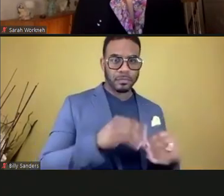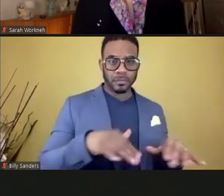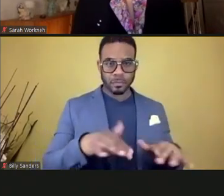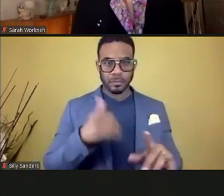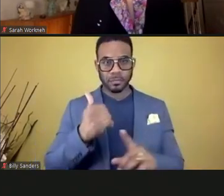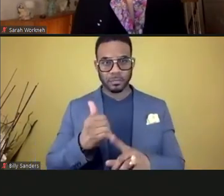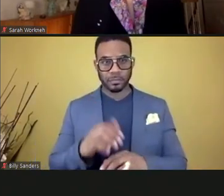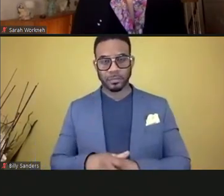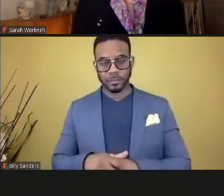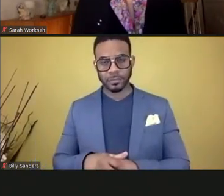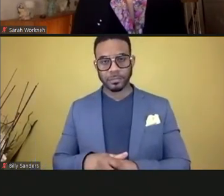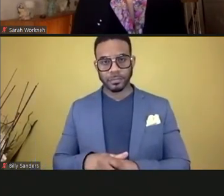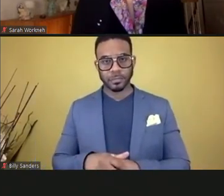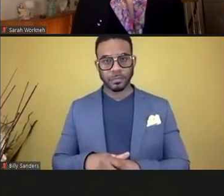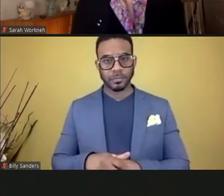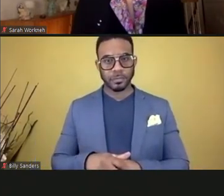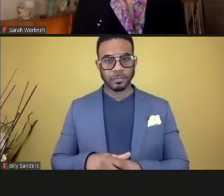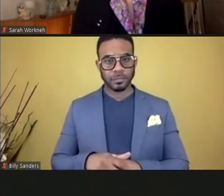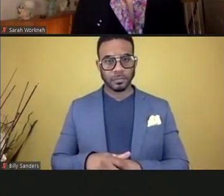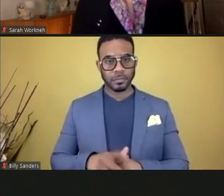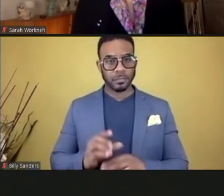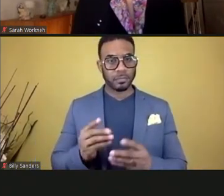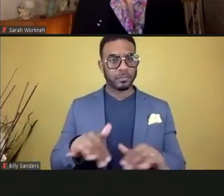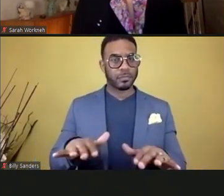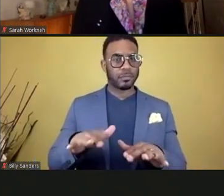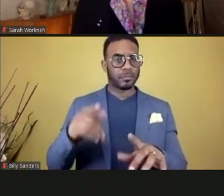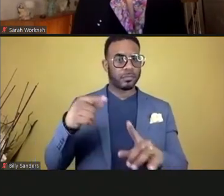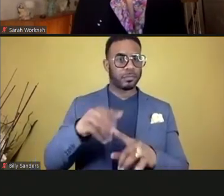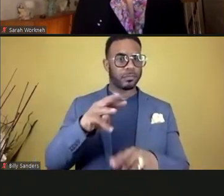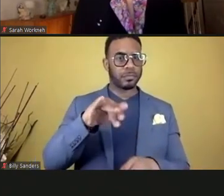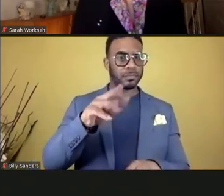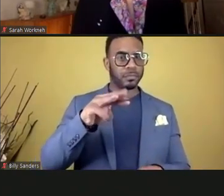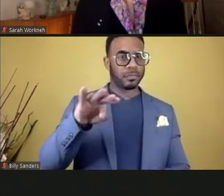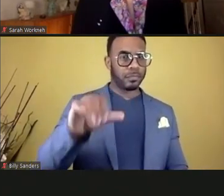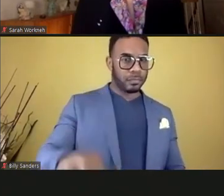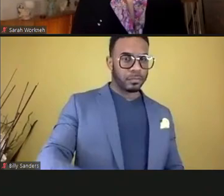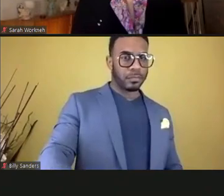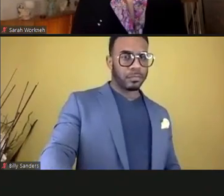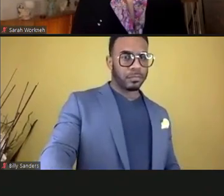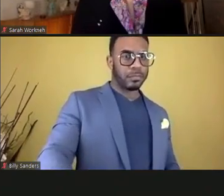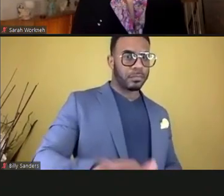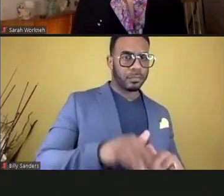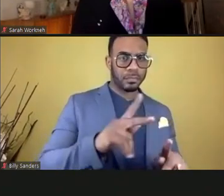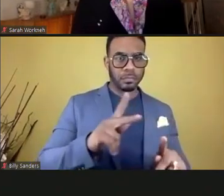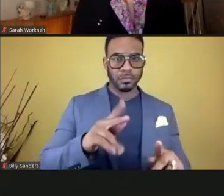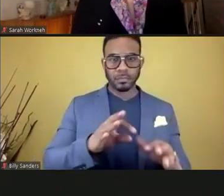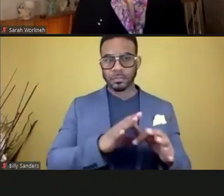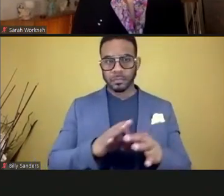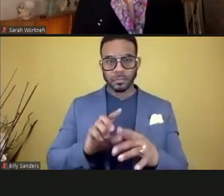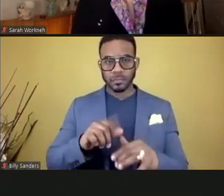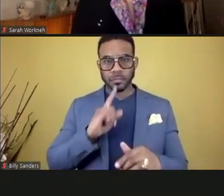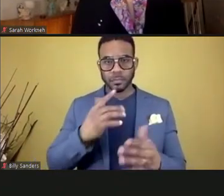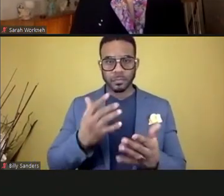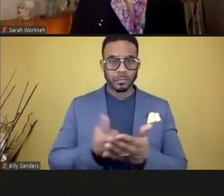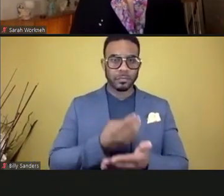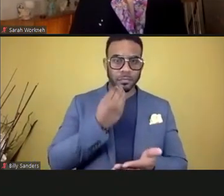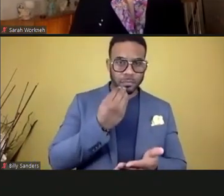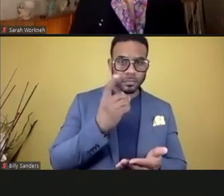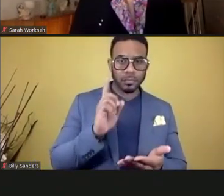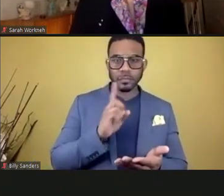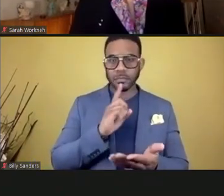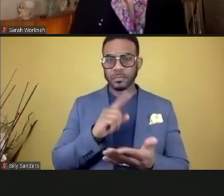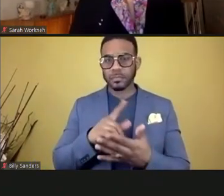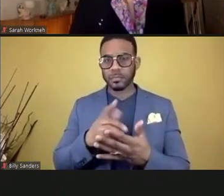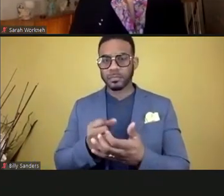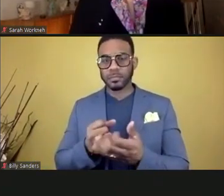itself or the property of Mass MoCA, but like, how are folks going to be engaging? Where are they going to be getting food? Where are they going to be